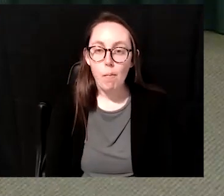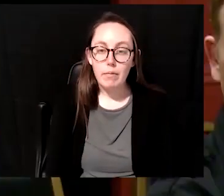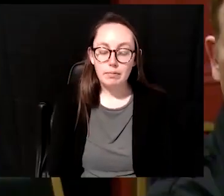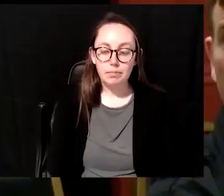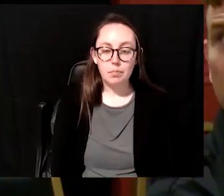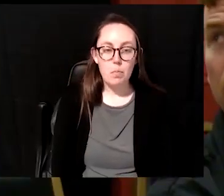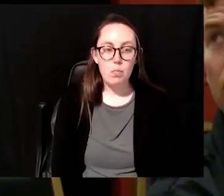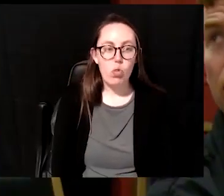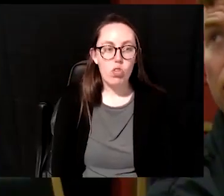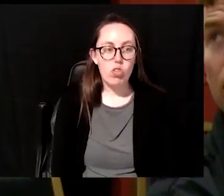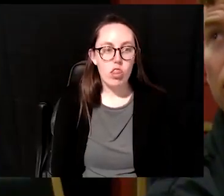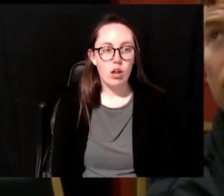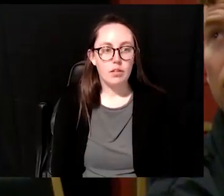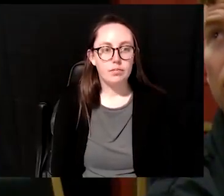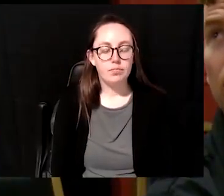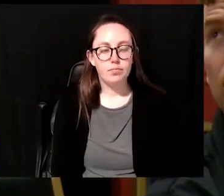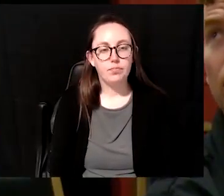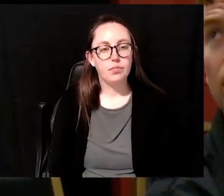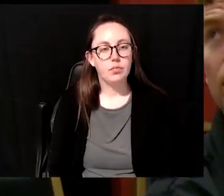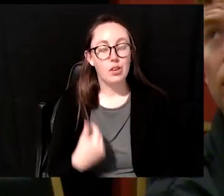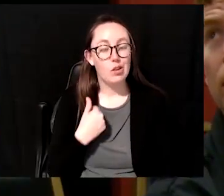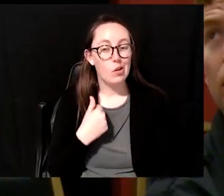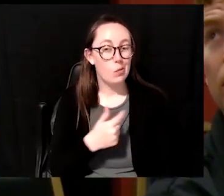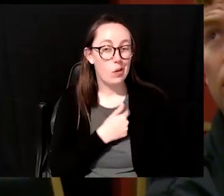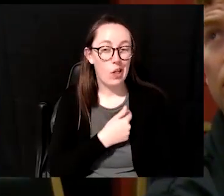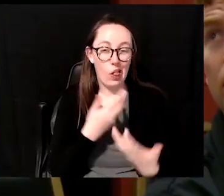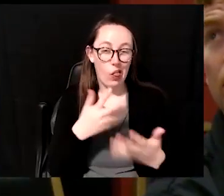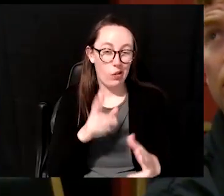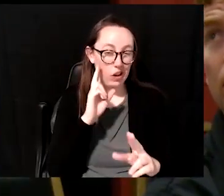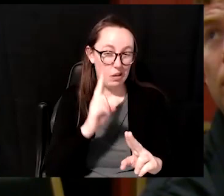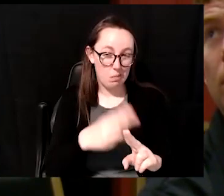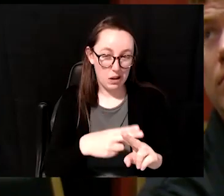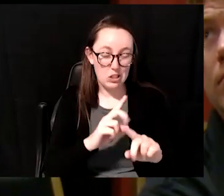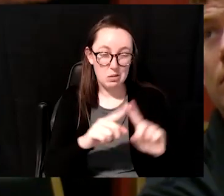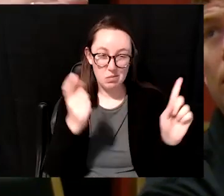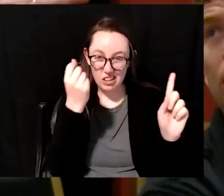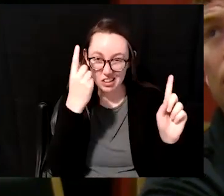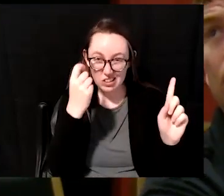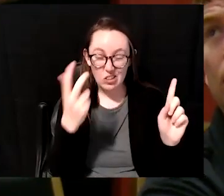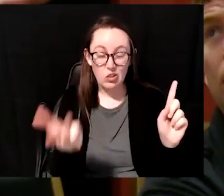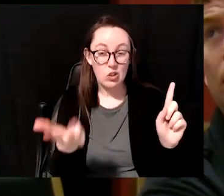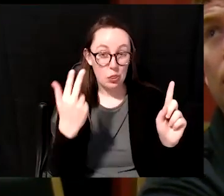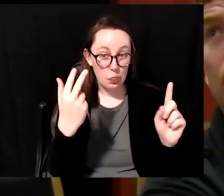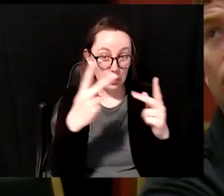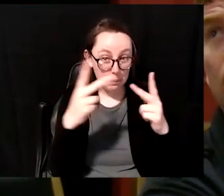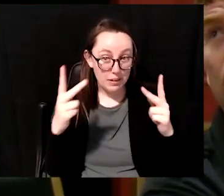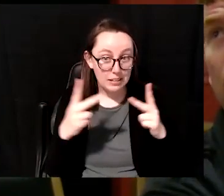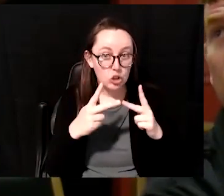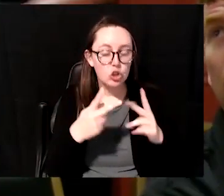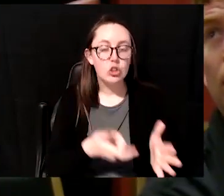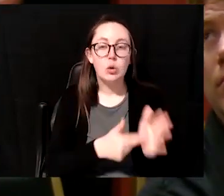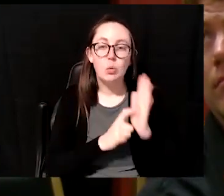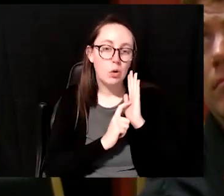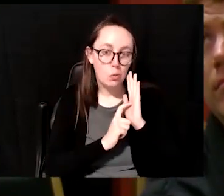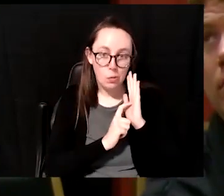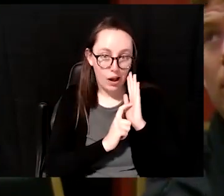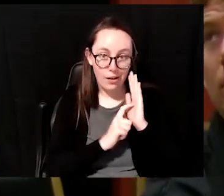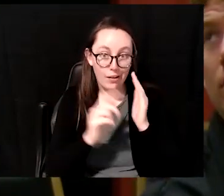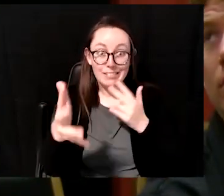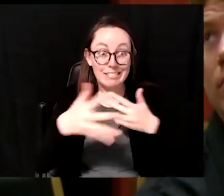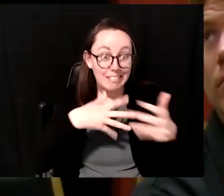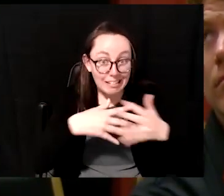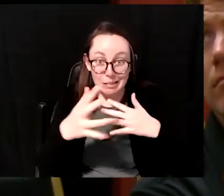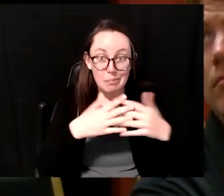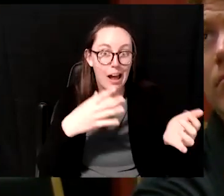as it's already been mentioned that the three positions we need regardless and as I said earlier as long as I'm fire chief we're going to be doing First